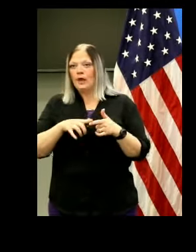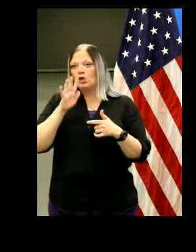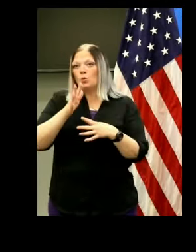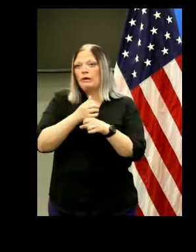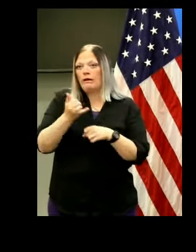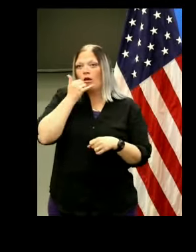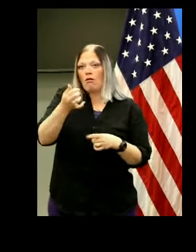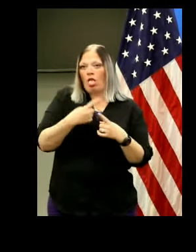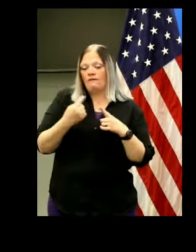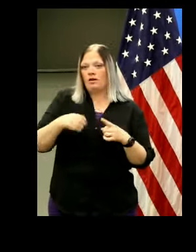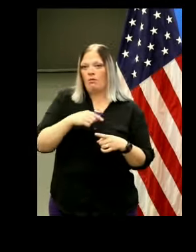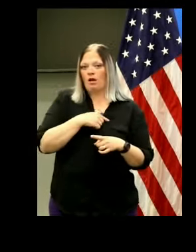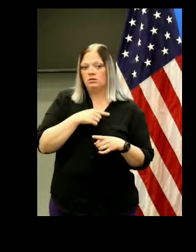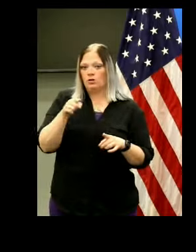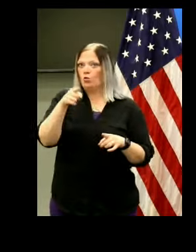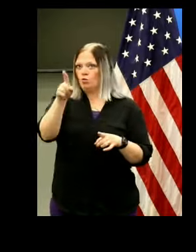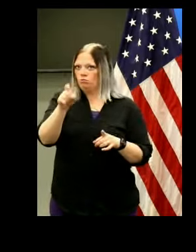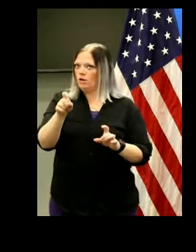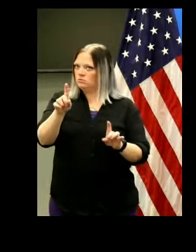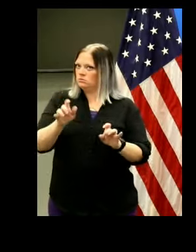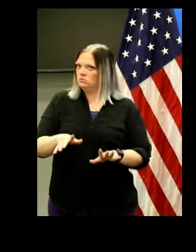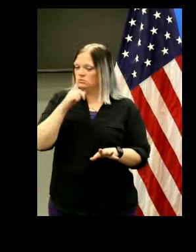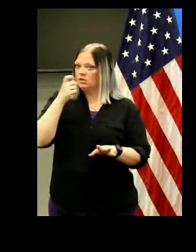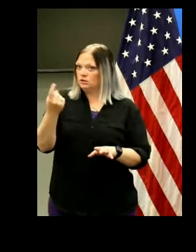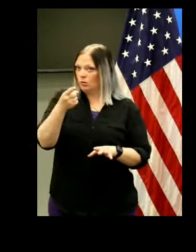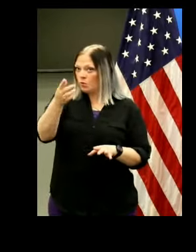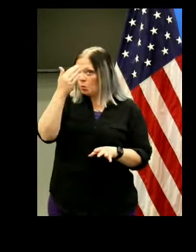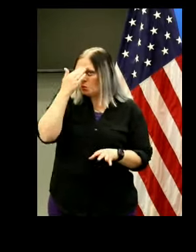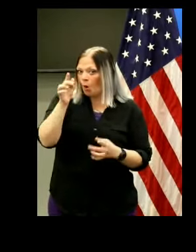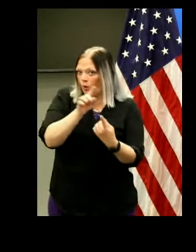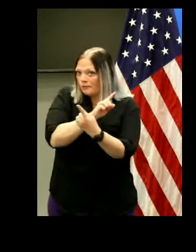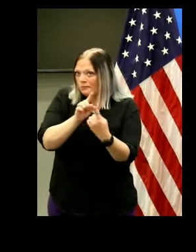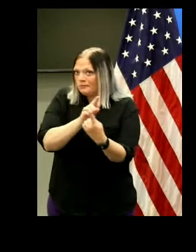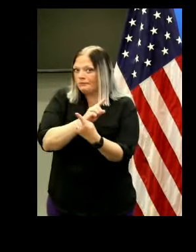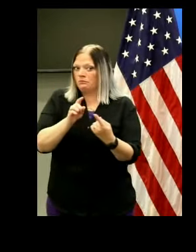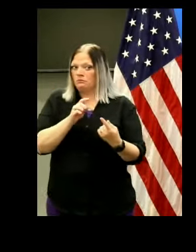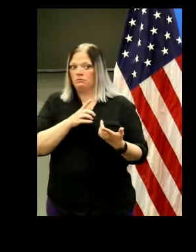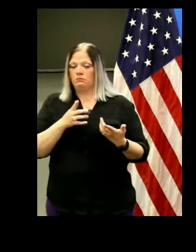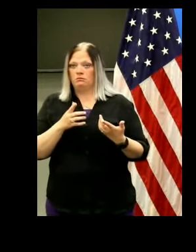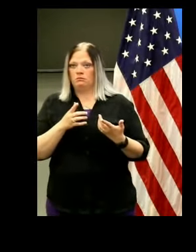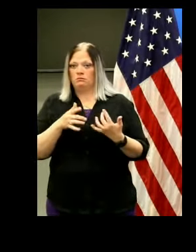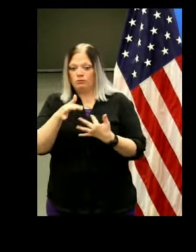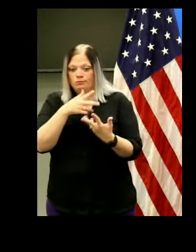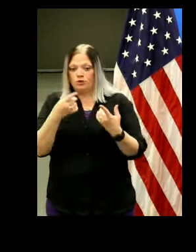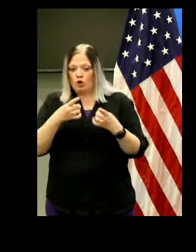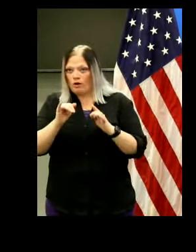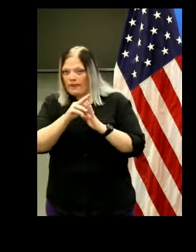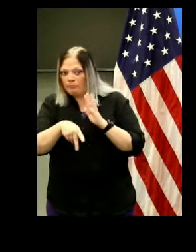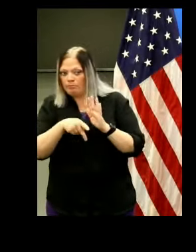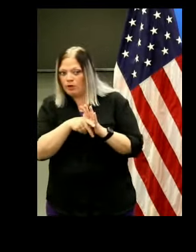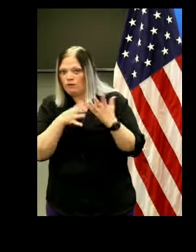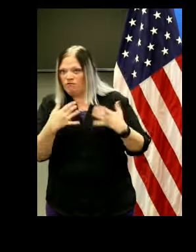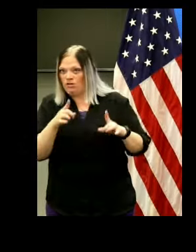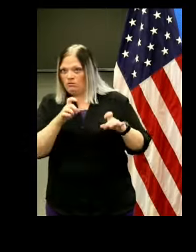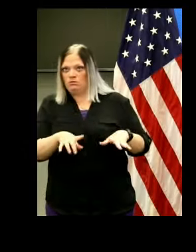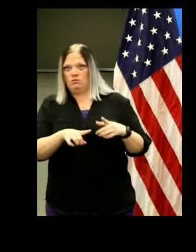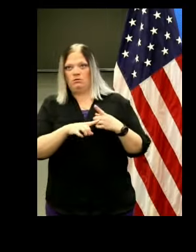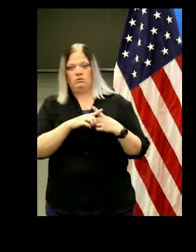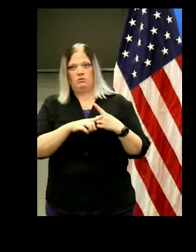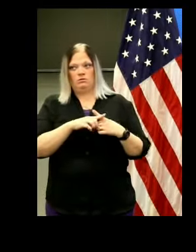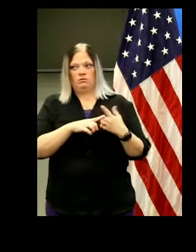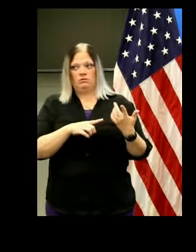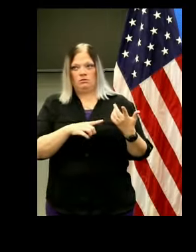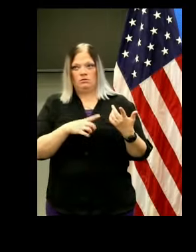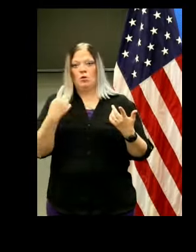Department of Health saying you need to be tested because someone that you knew were in close contact with during that period is tested positive. And that's